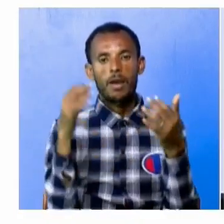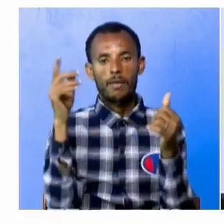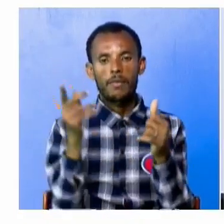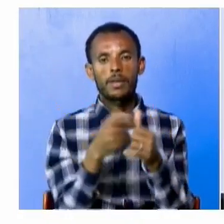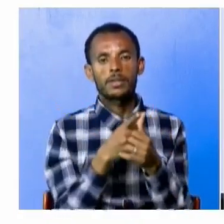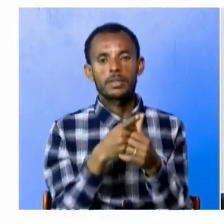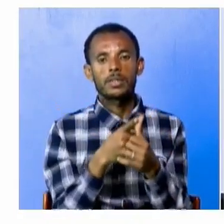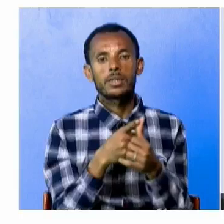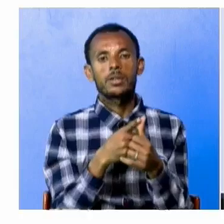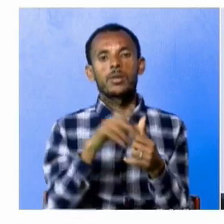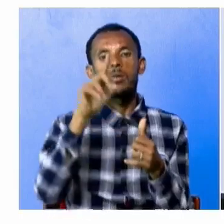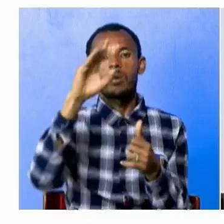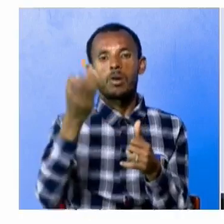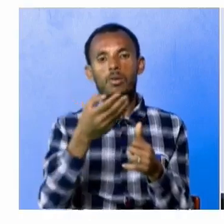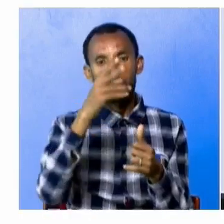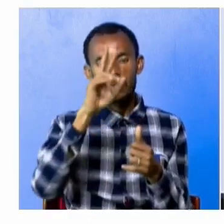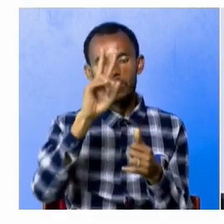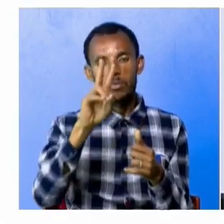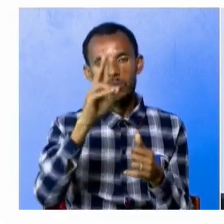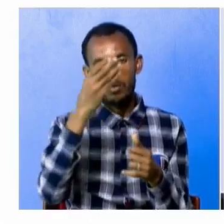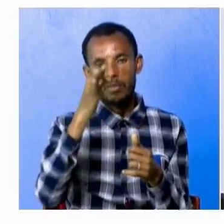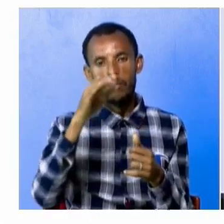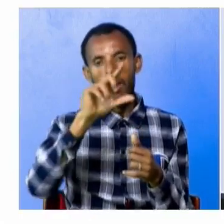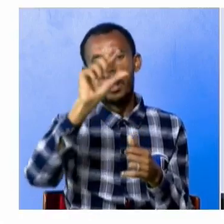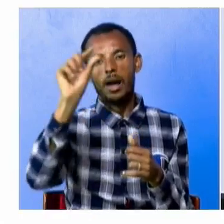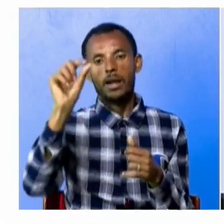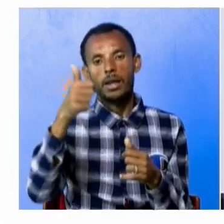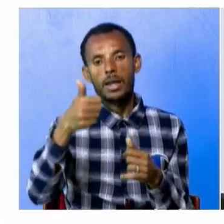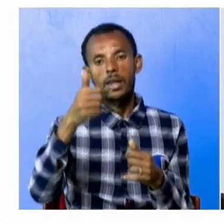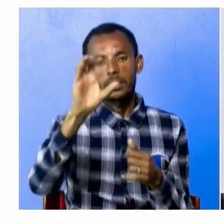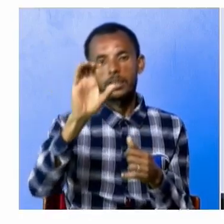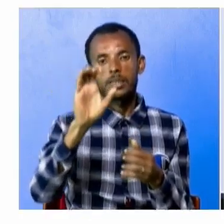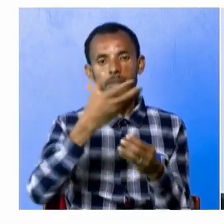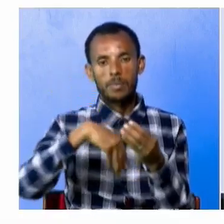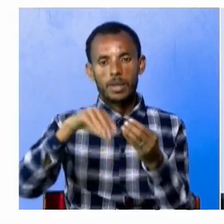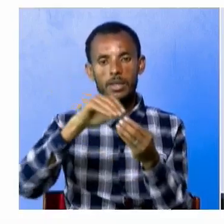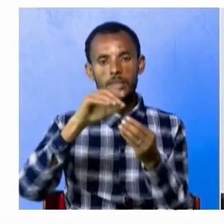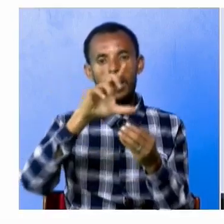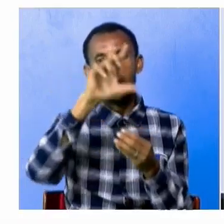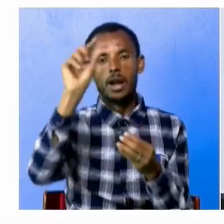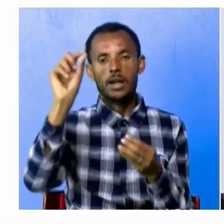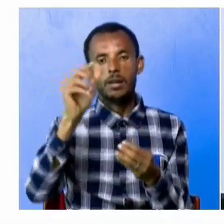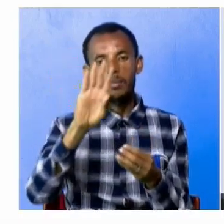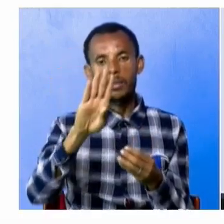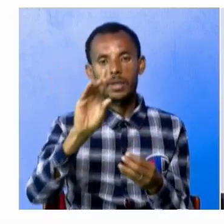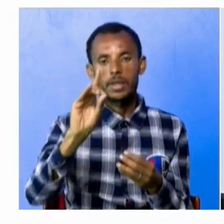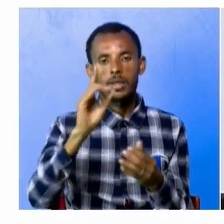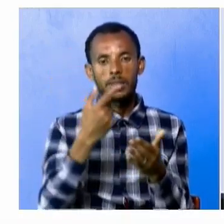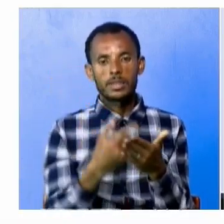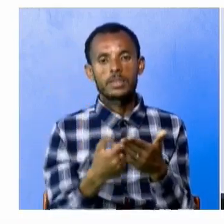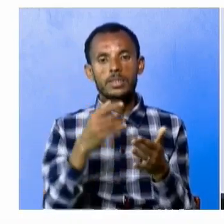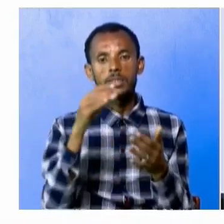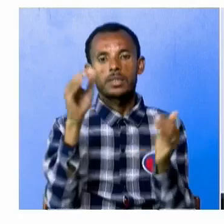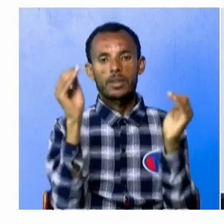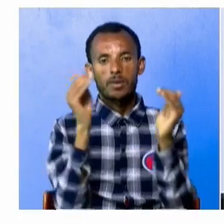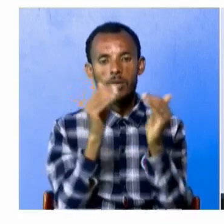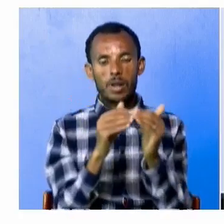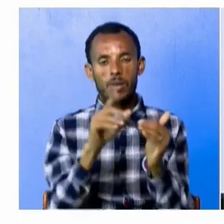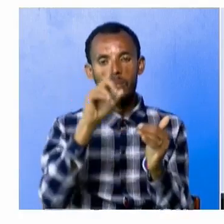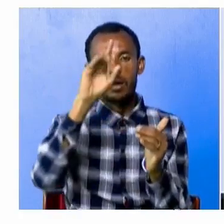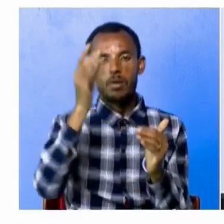of arc AC plus arc BD. So this is the same as half